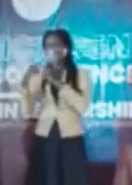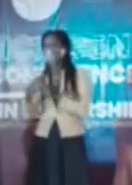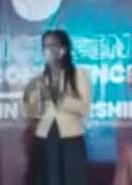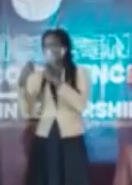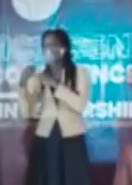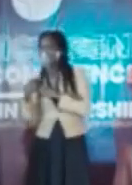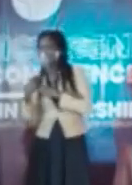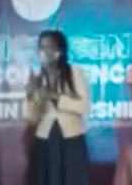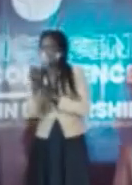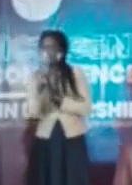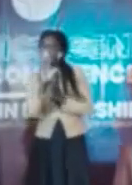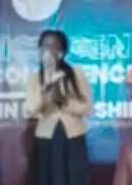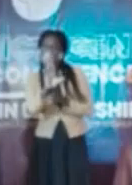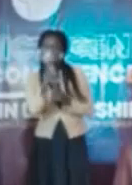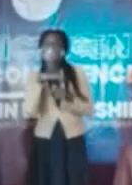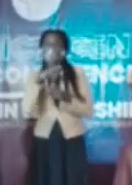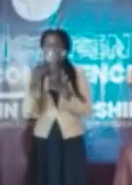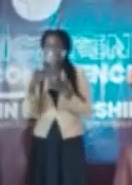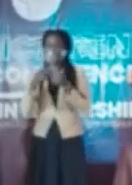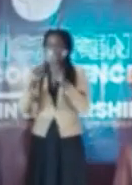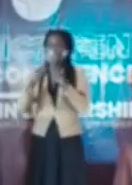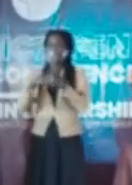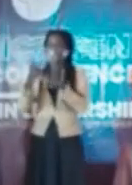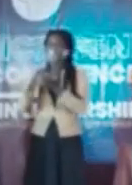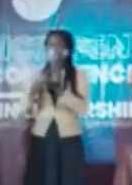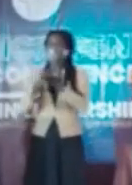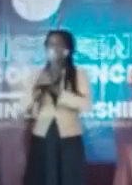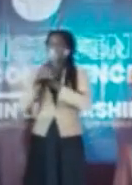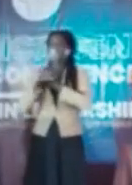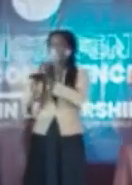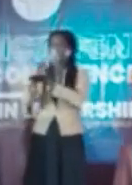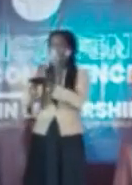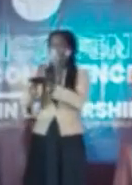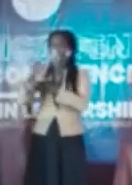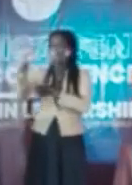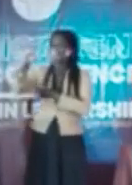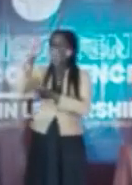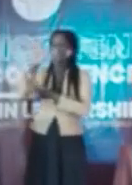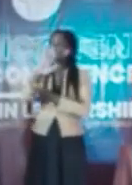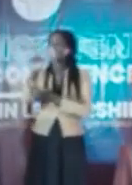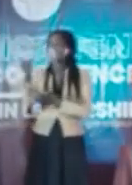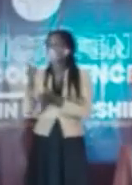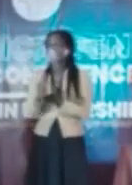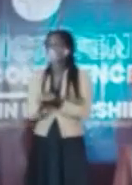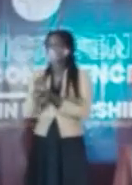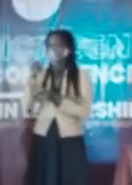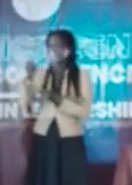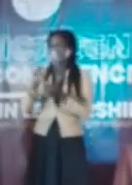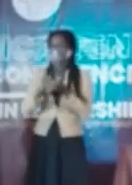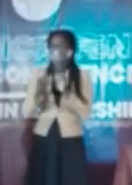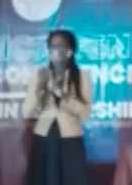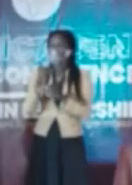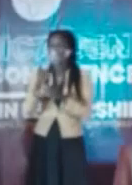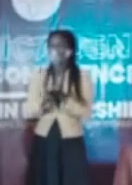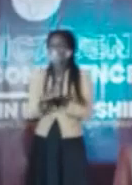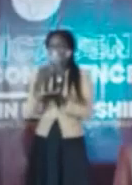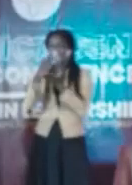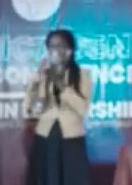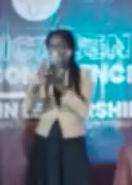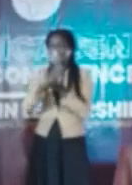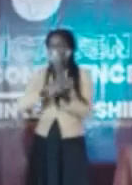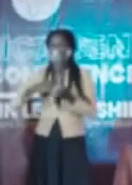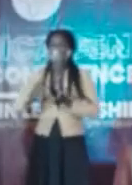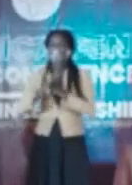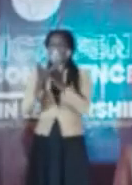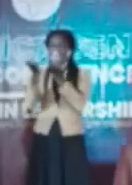of resources, but also donor preferences. And this can result into some women receiving